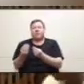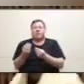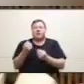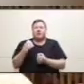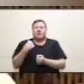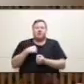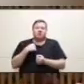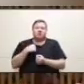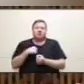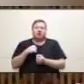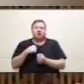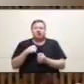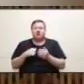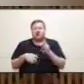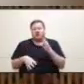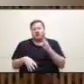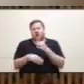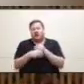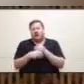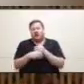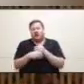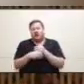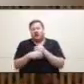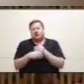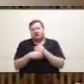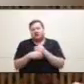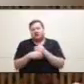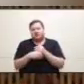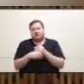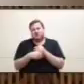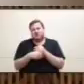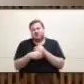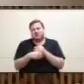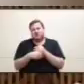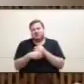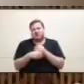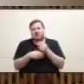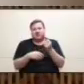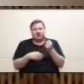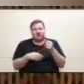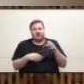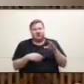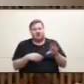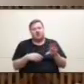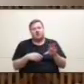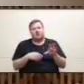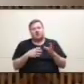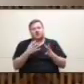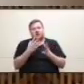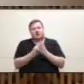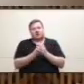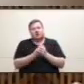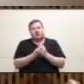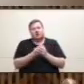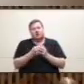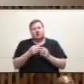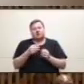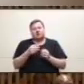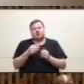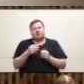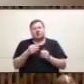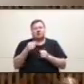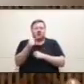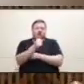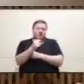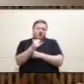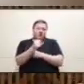municipality added its from the coffers also to get us a grader at infrastructure